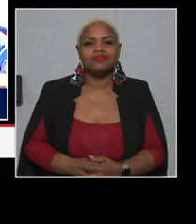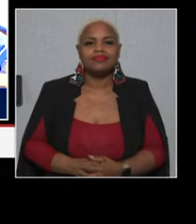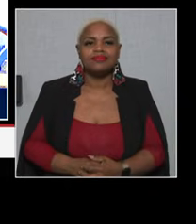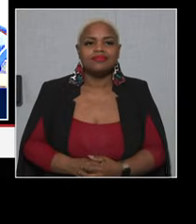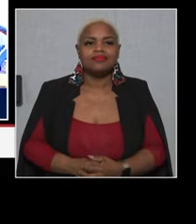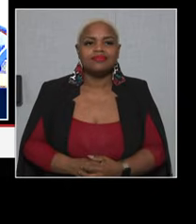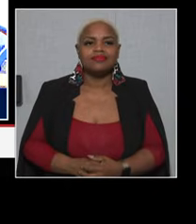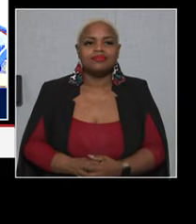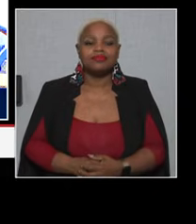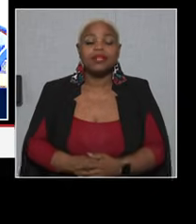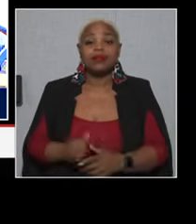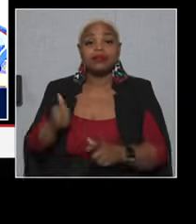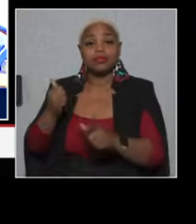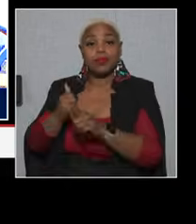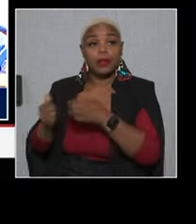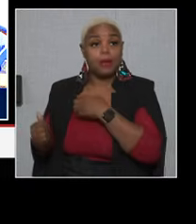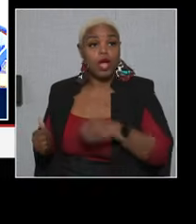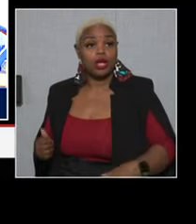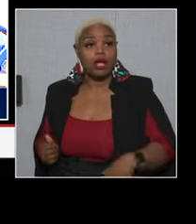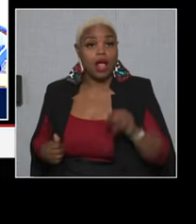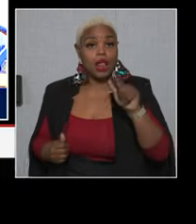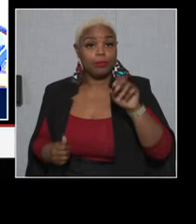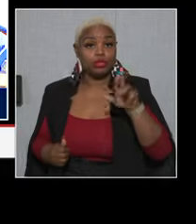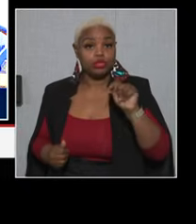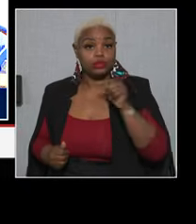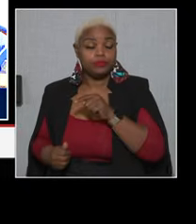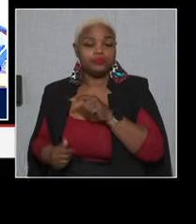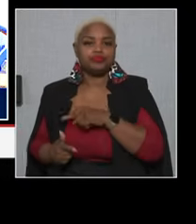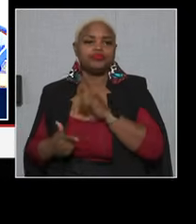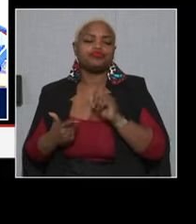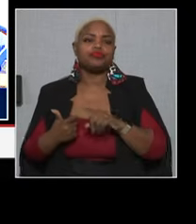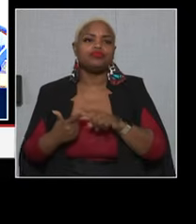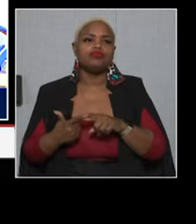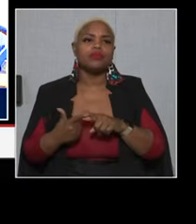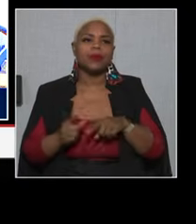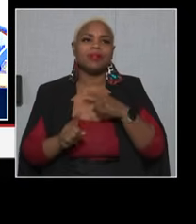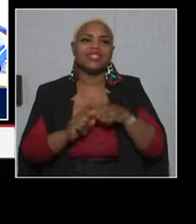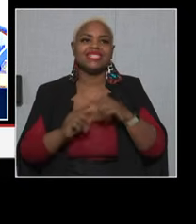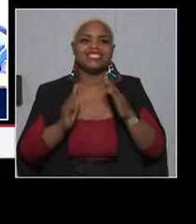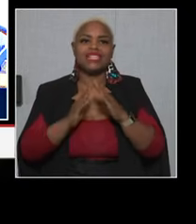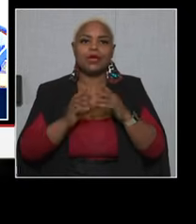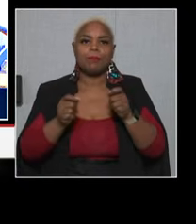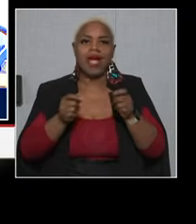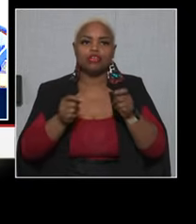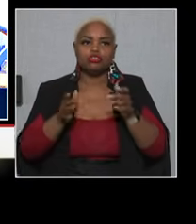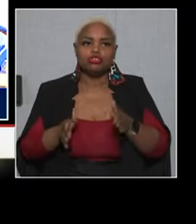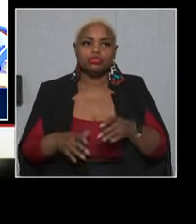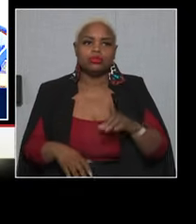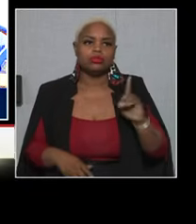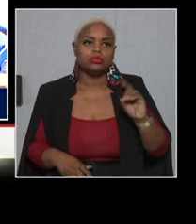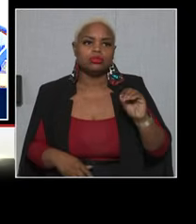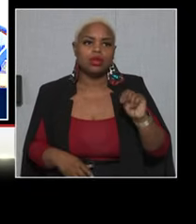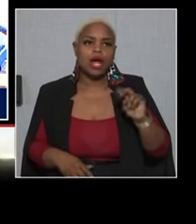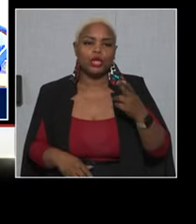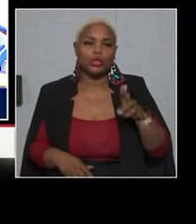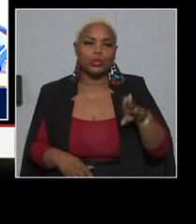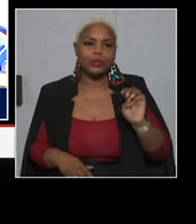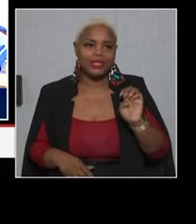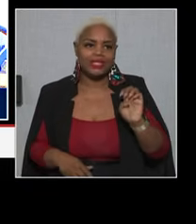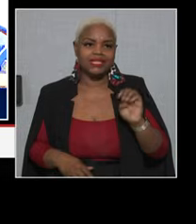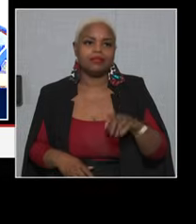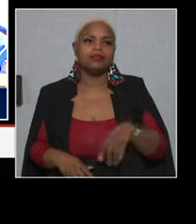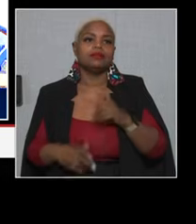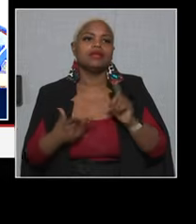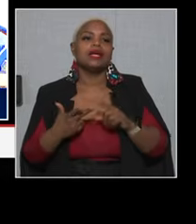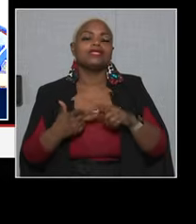Administrator Donahue, as well as Deputy Mayor Kine, and all of us in government have also been